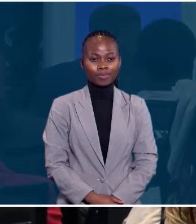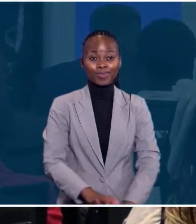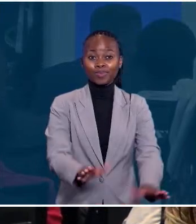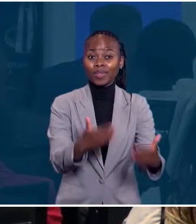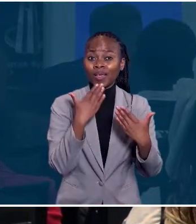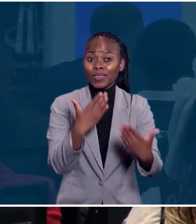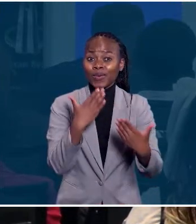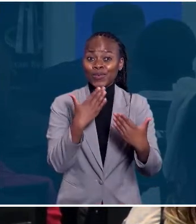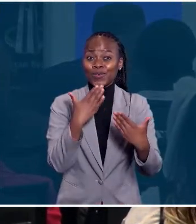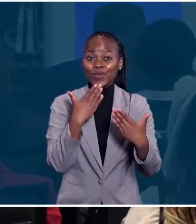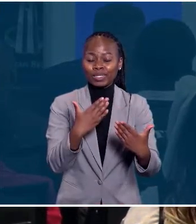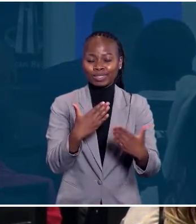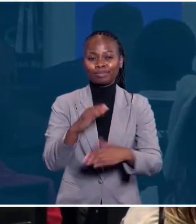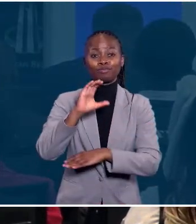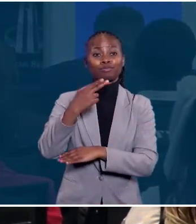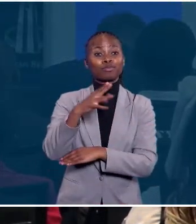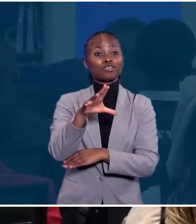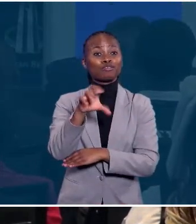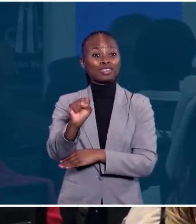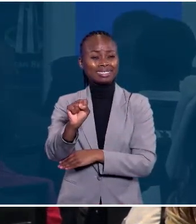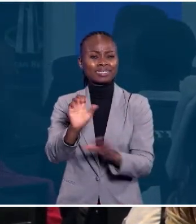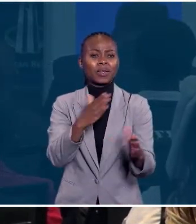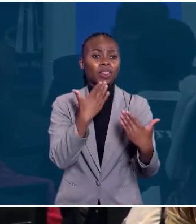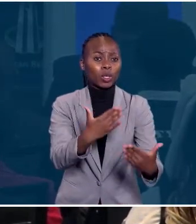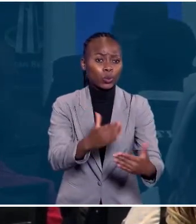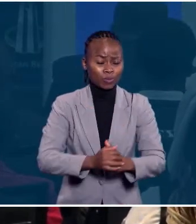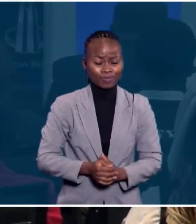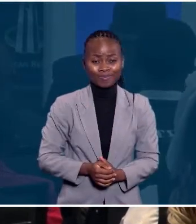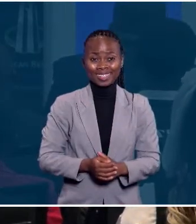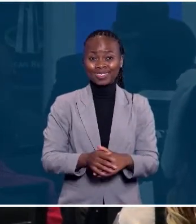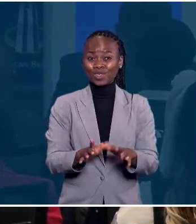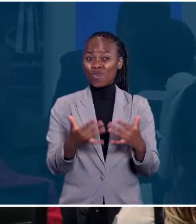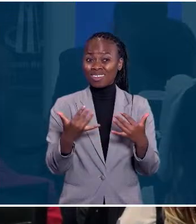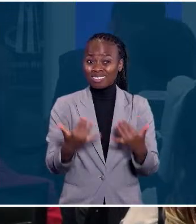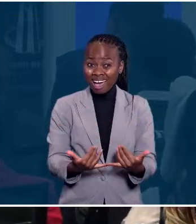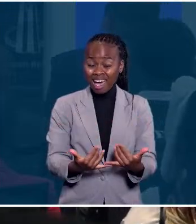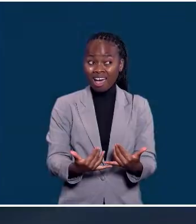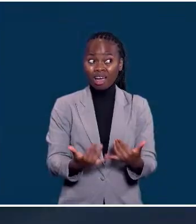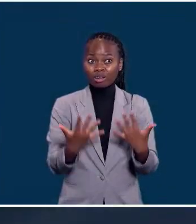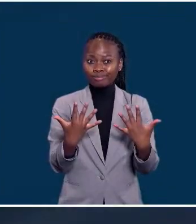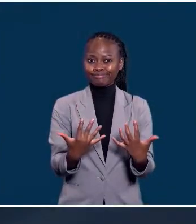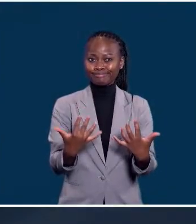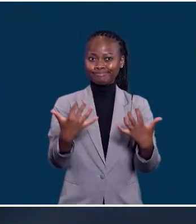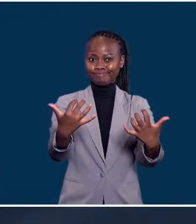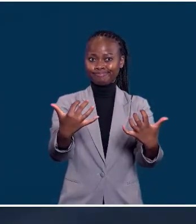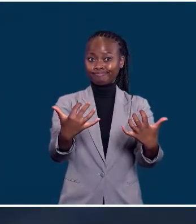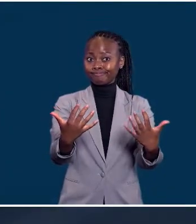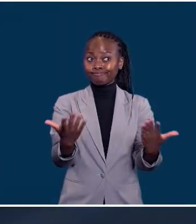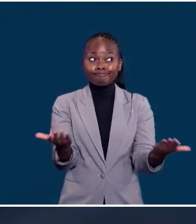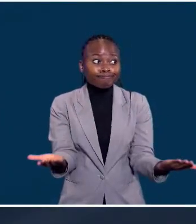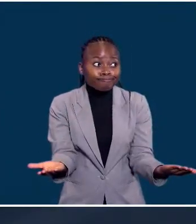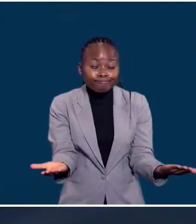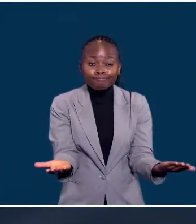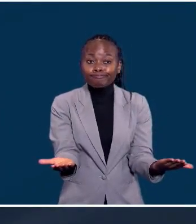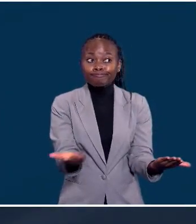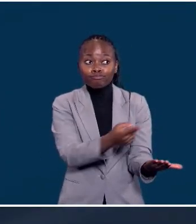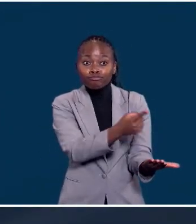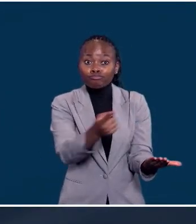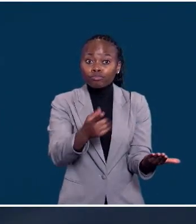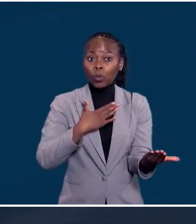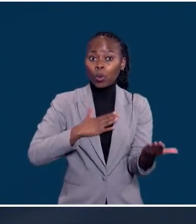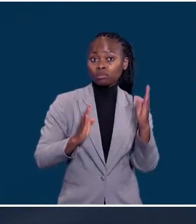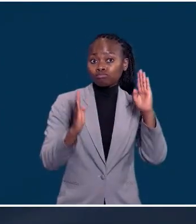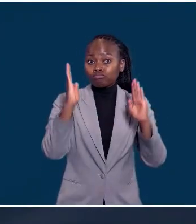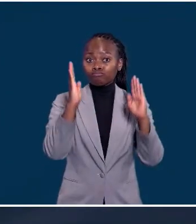Thank you very much, the good doctor. At this stage, I would like to give you an opportunity